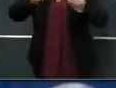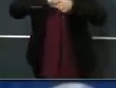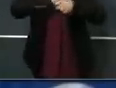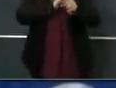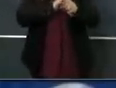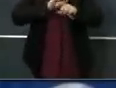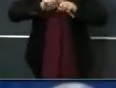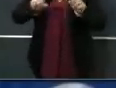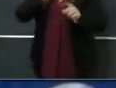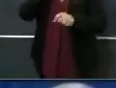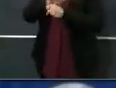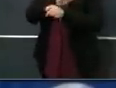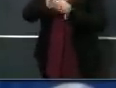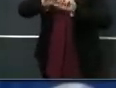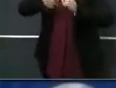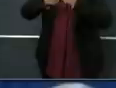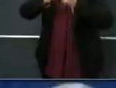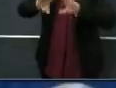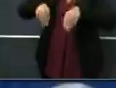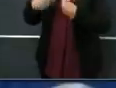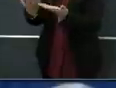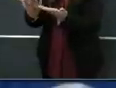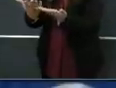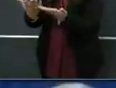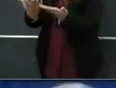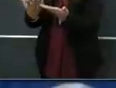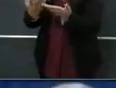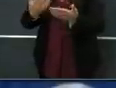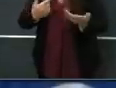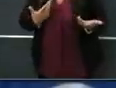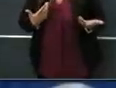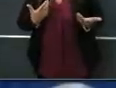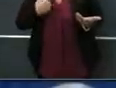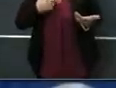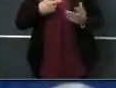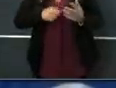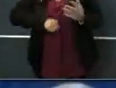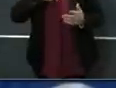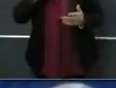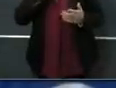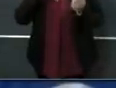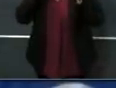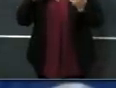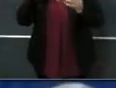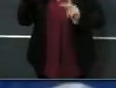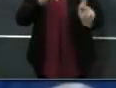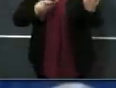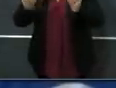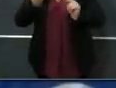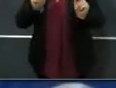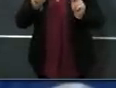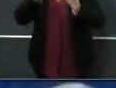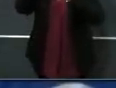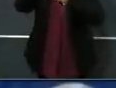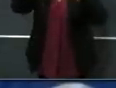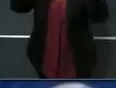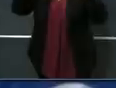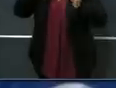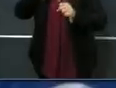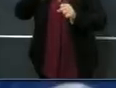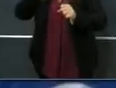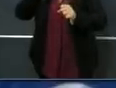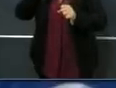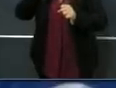to actually deliver on it. I've been very proud of the work that many folks have done, from the superintendent of public education